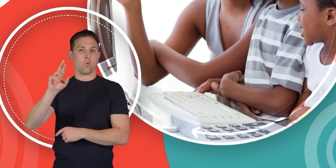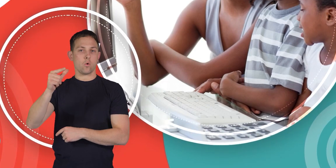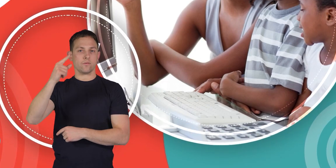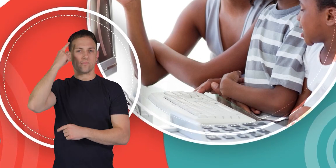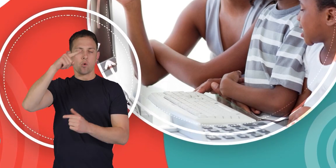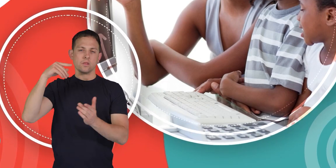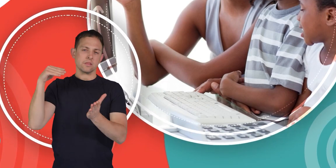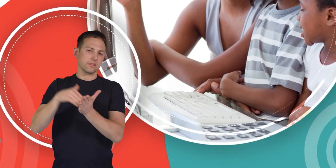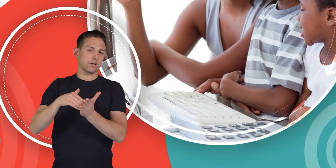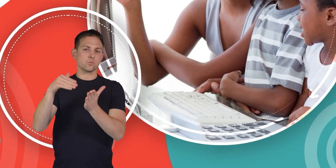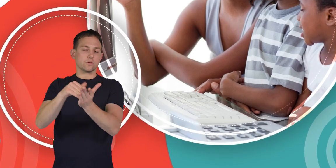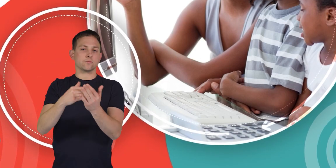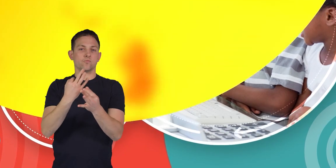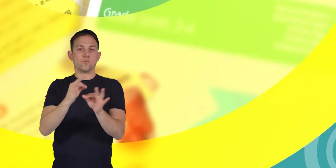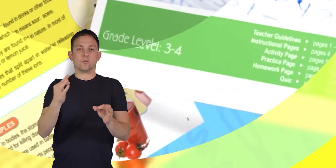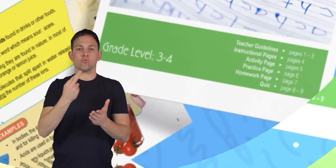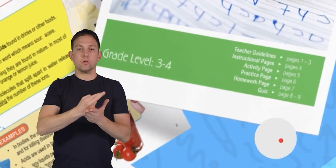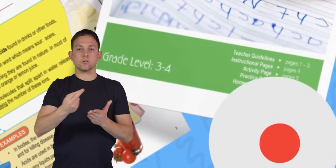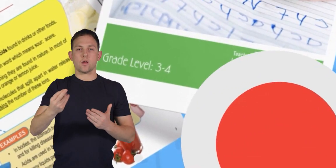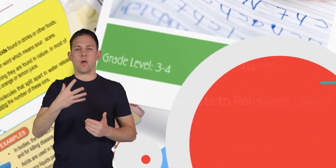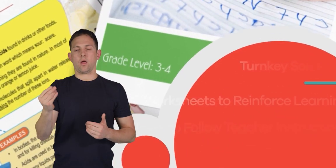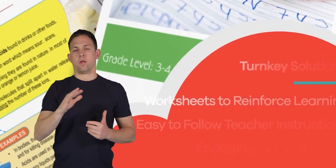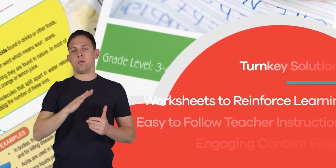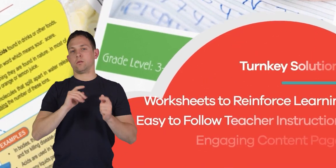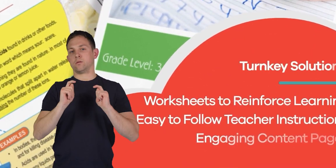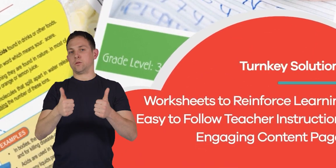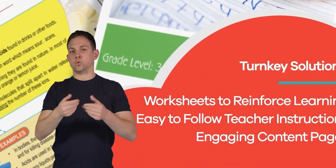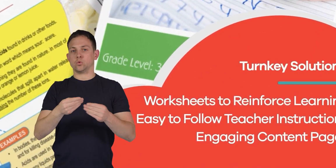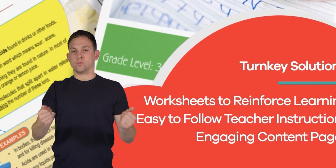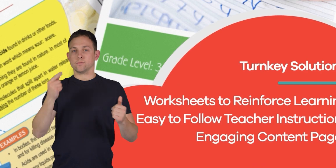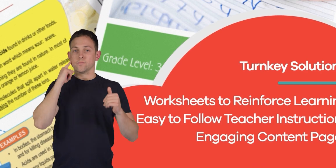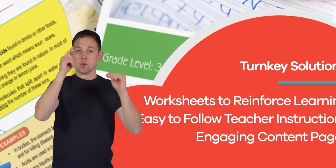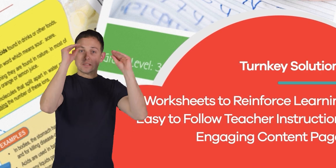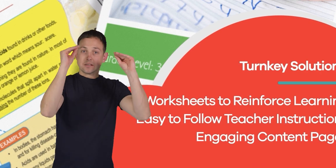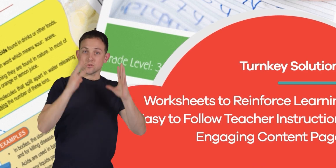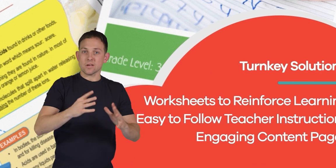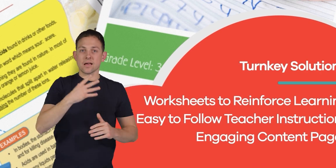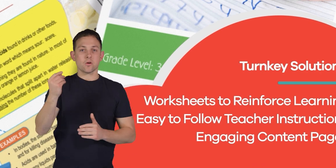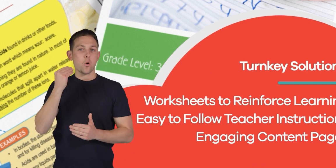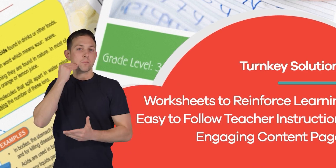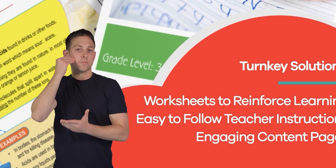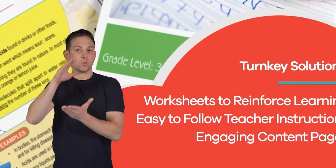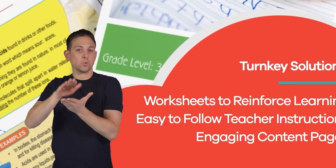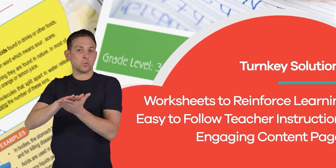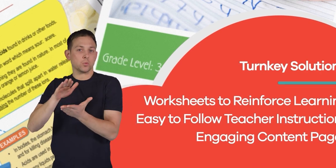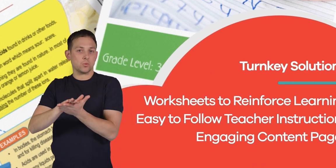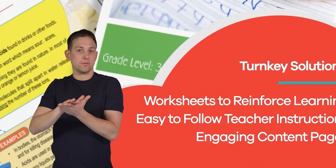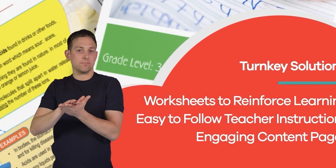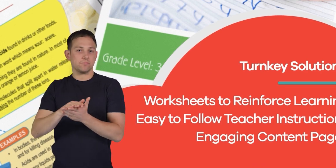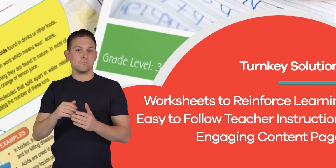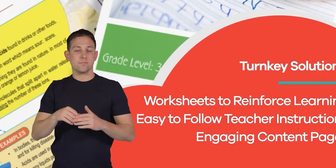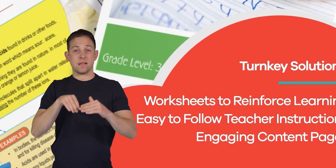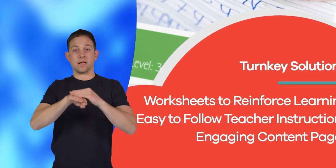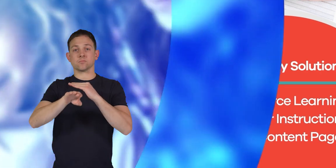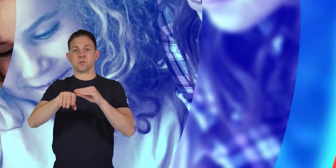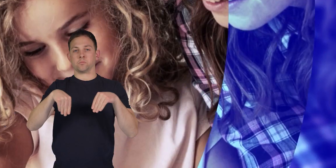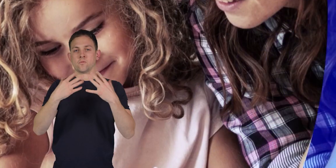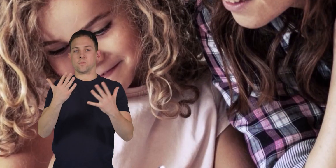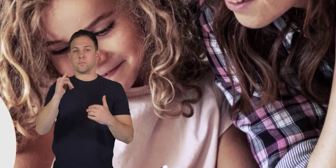for thousands of free resources and turnkey solutions for teachers and homeschoolers.